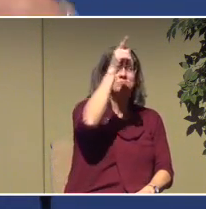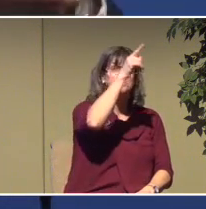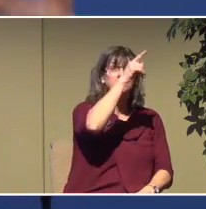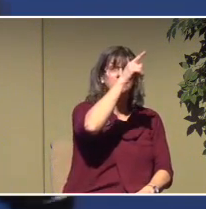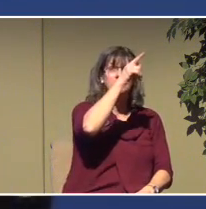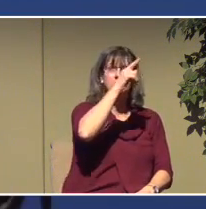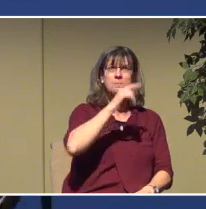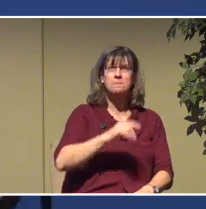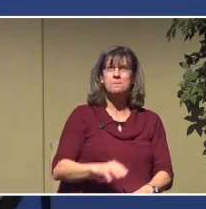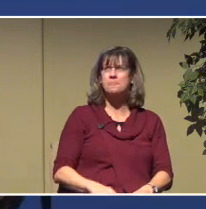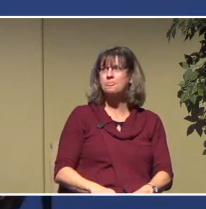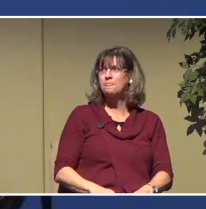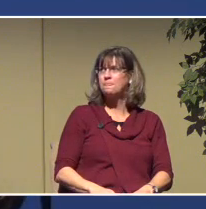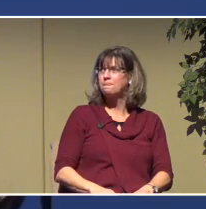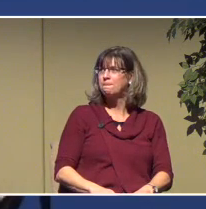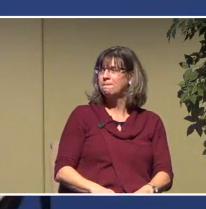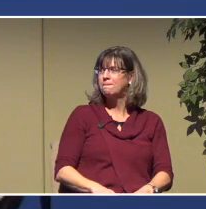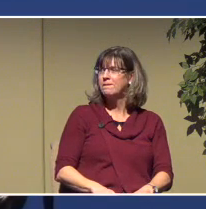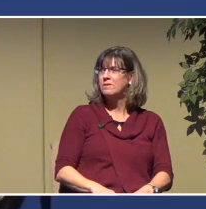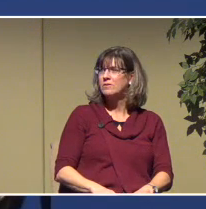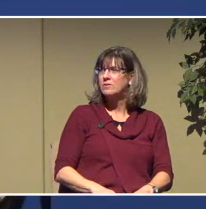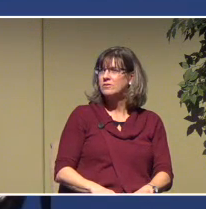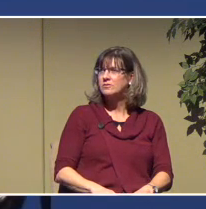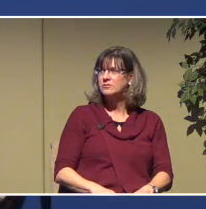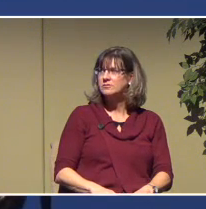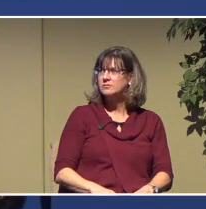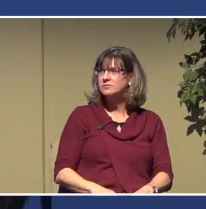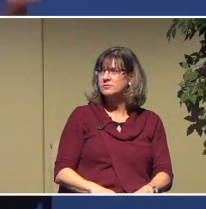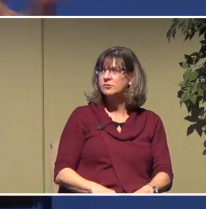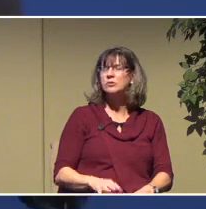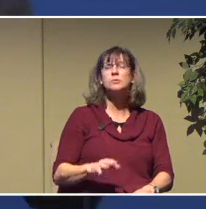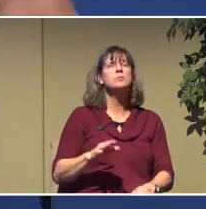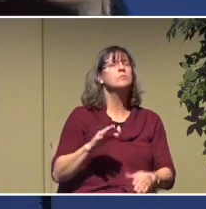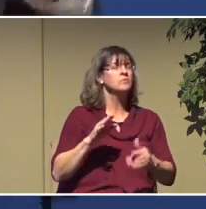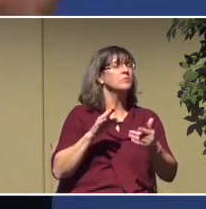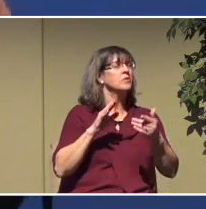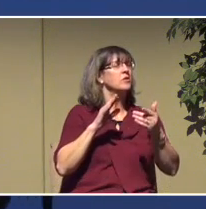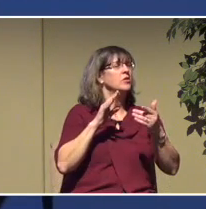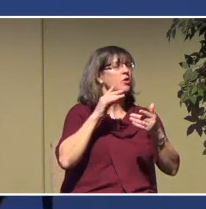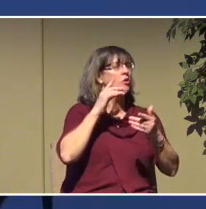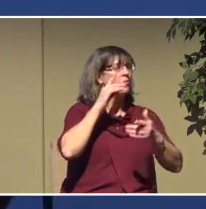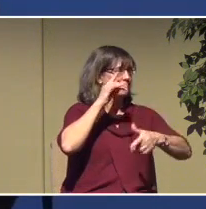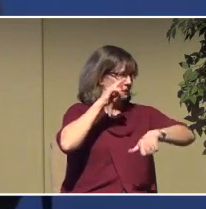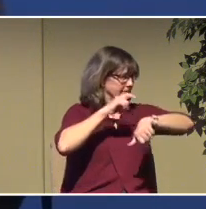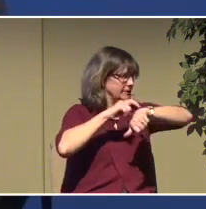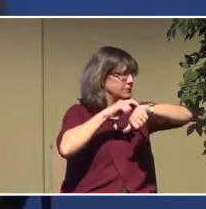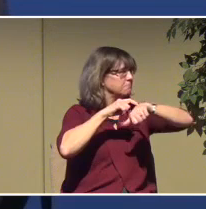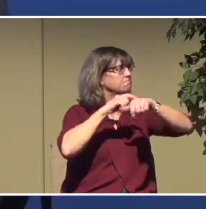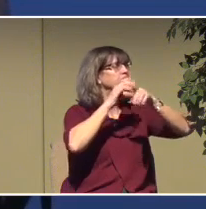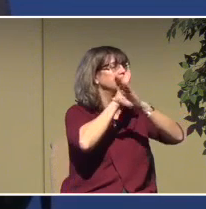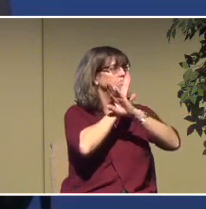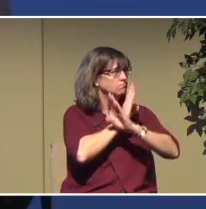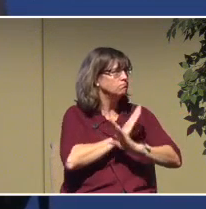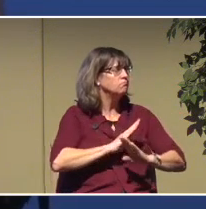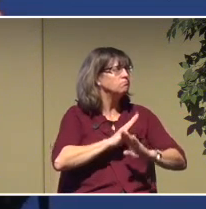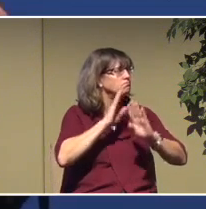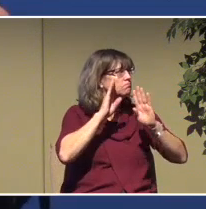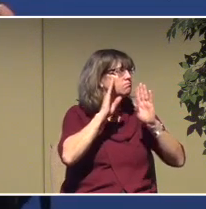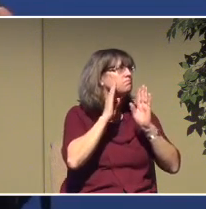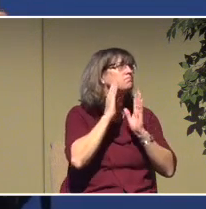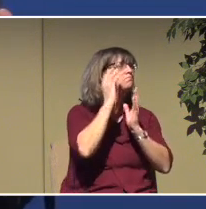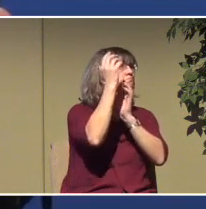And out of that comes our prayers. Out of that comes our lives and